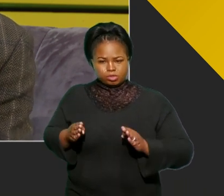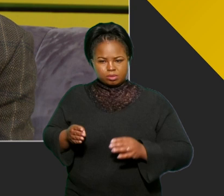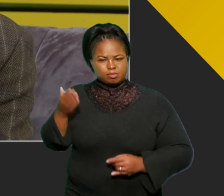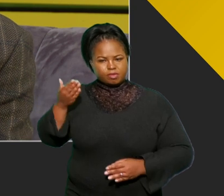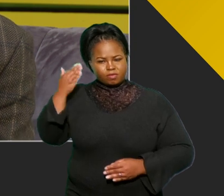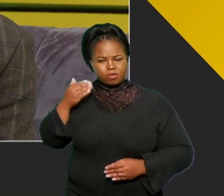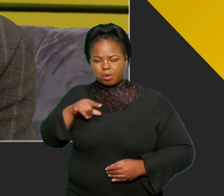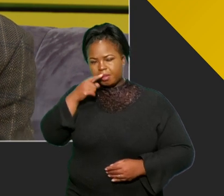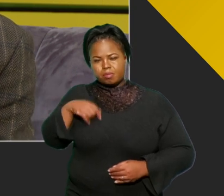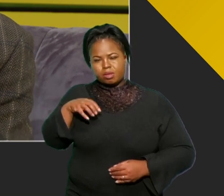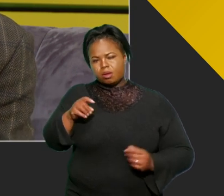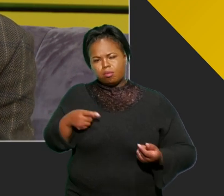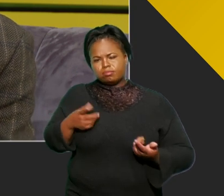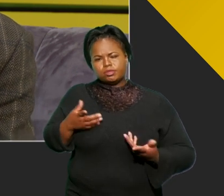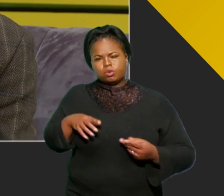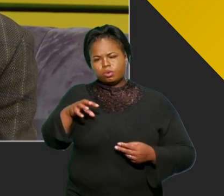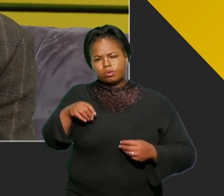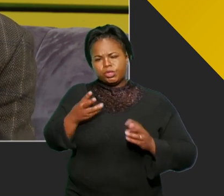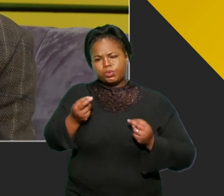it was undabaza.